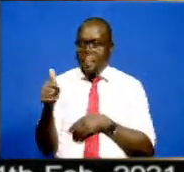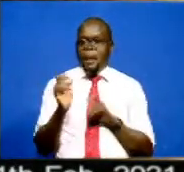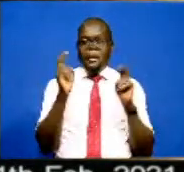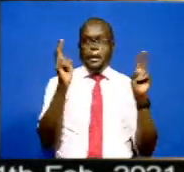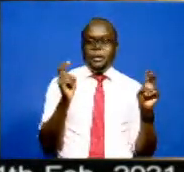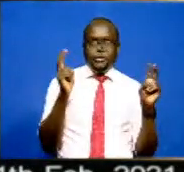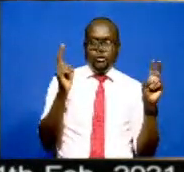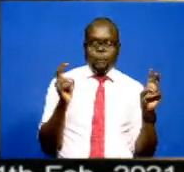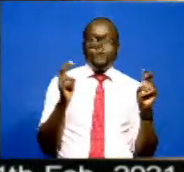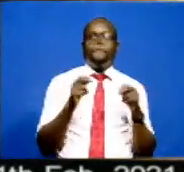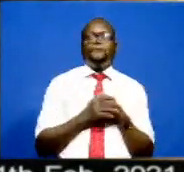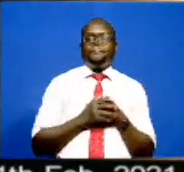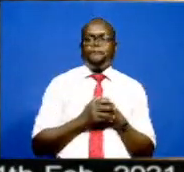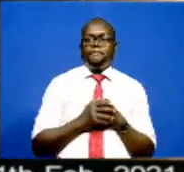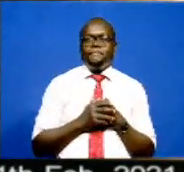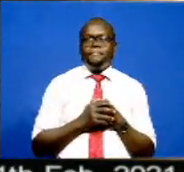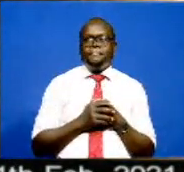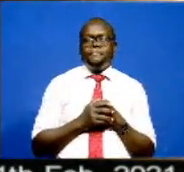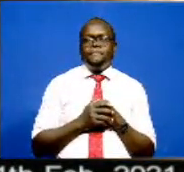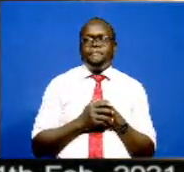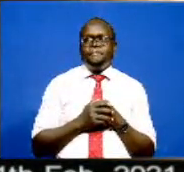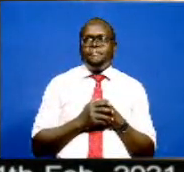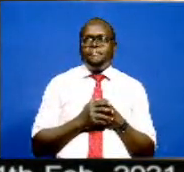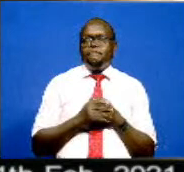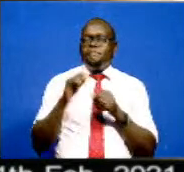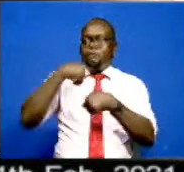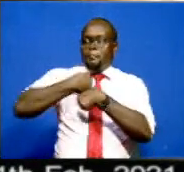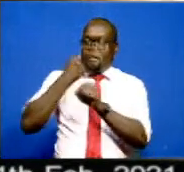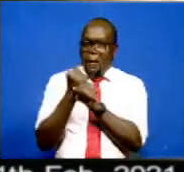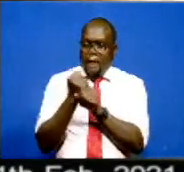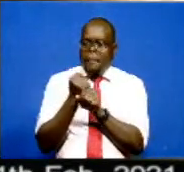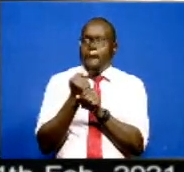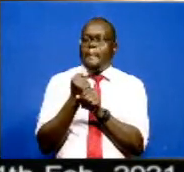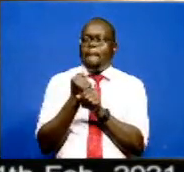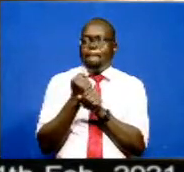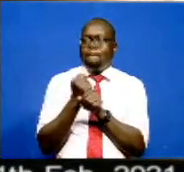considerations, to just make,